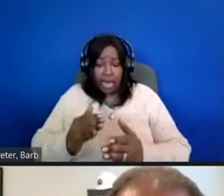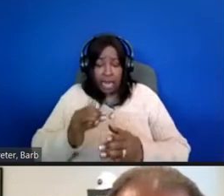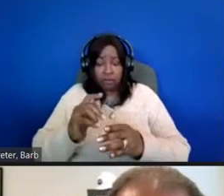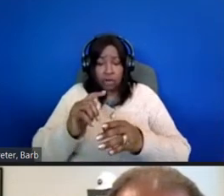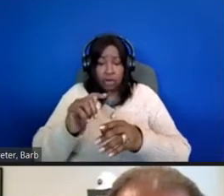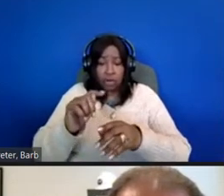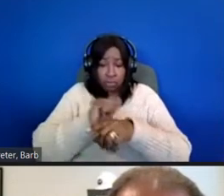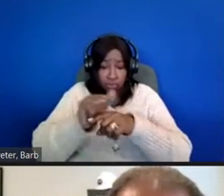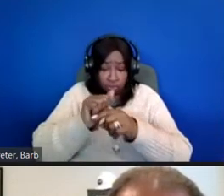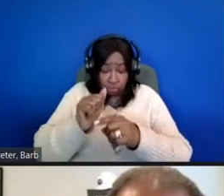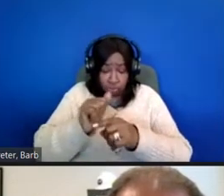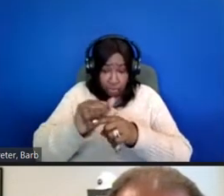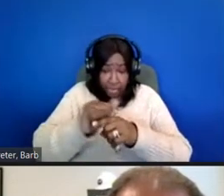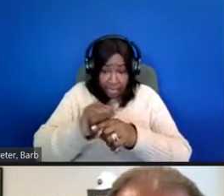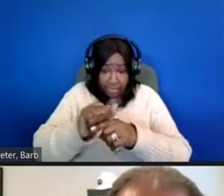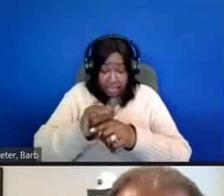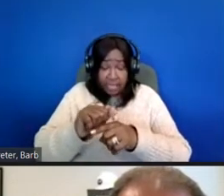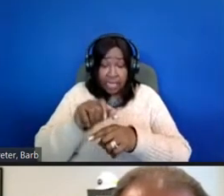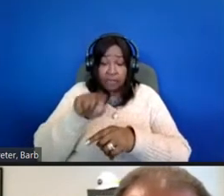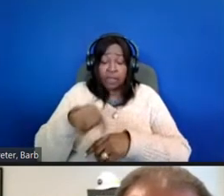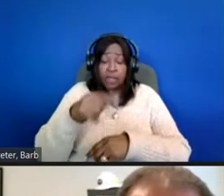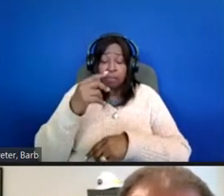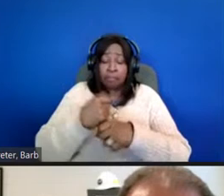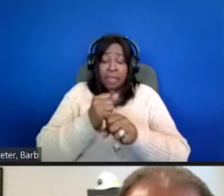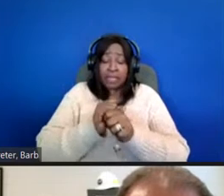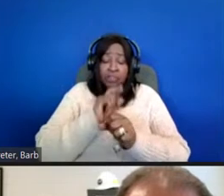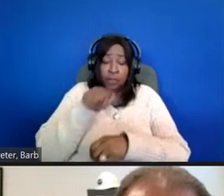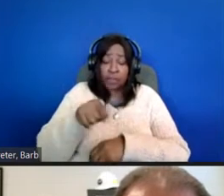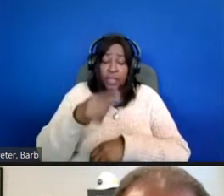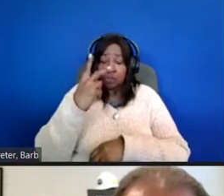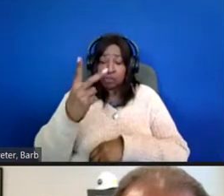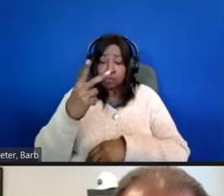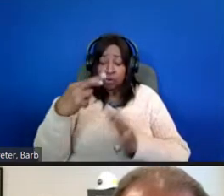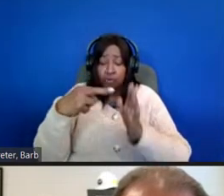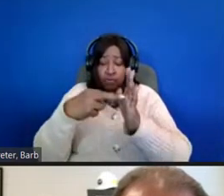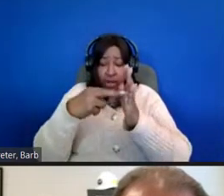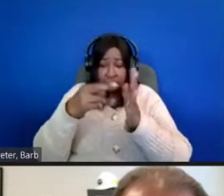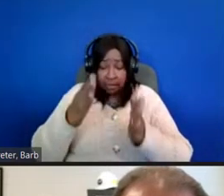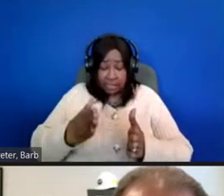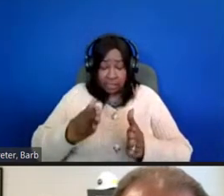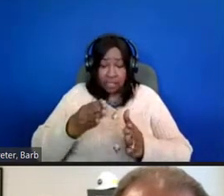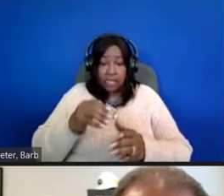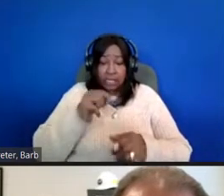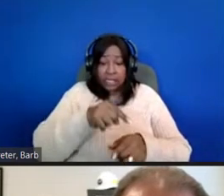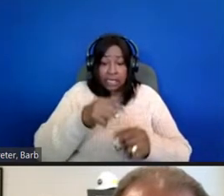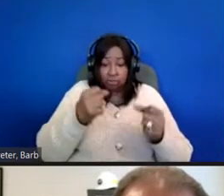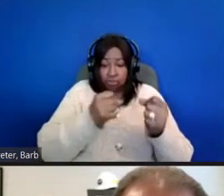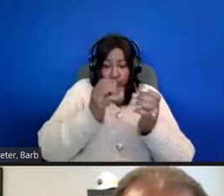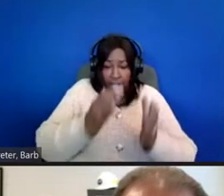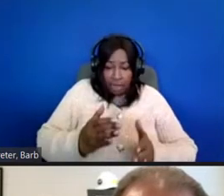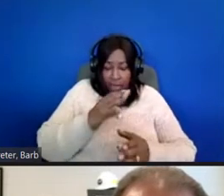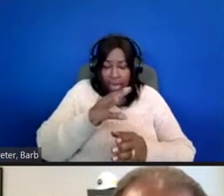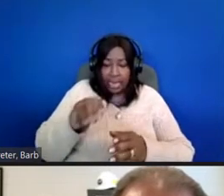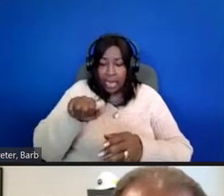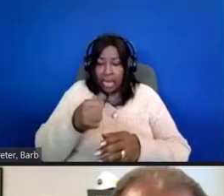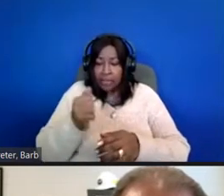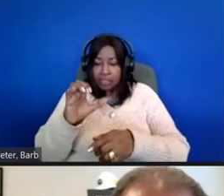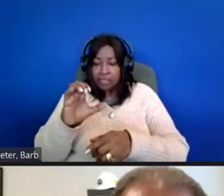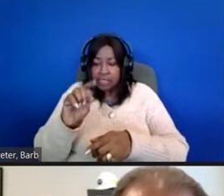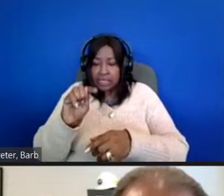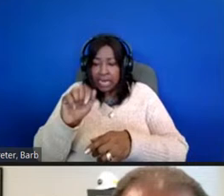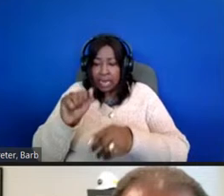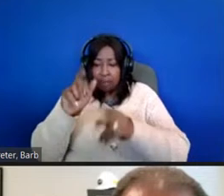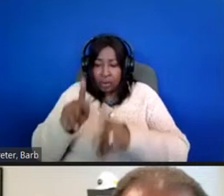representatives, the driver and then the other CTA person who's assisting. So it'll kind of, you know, they